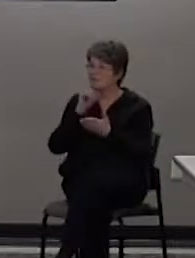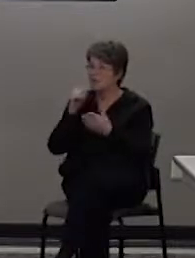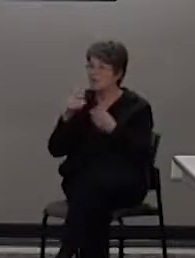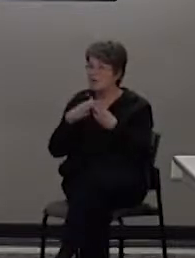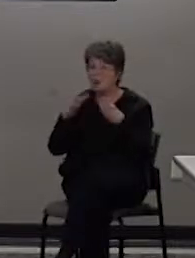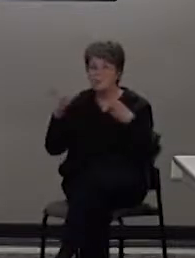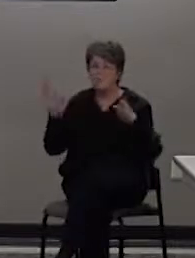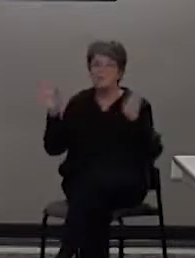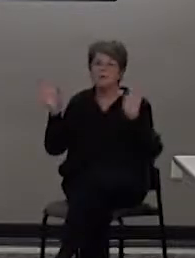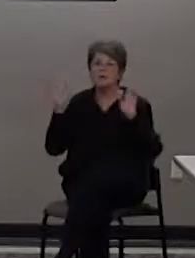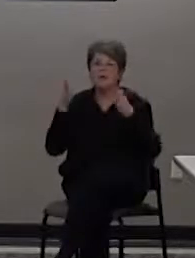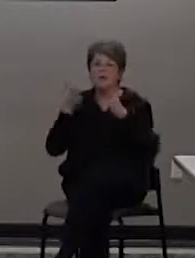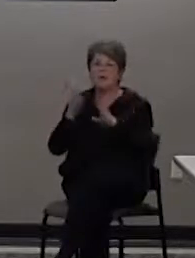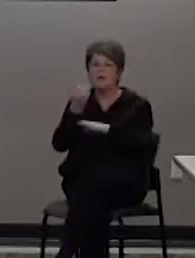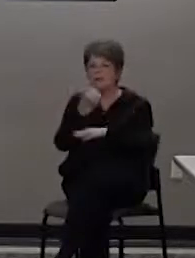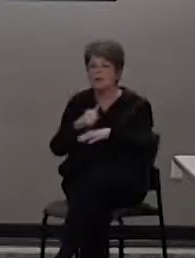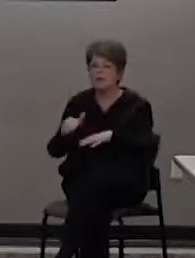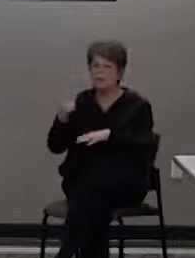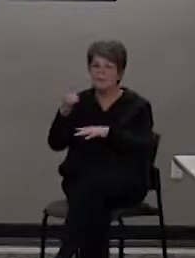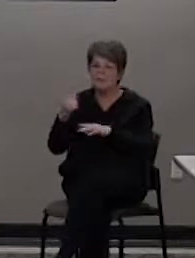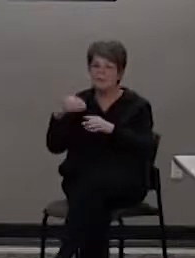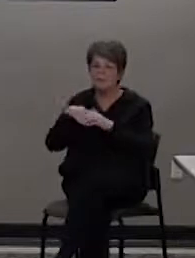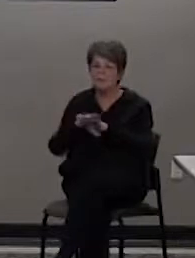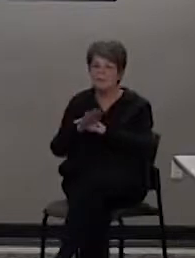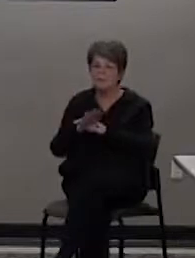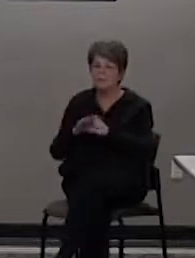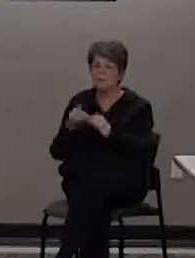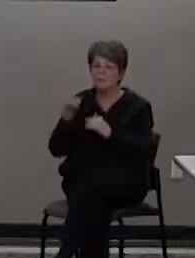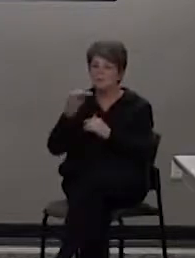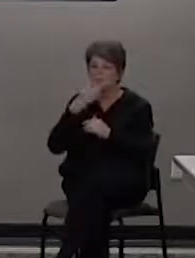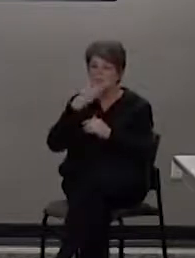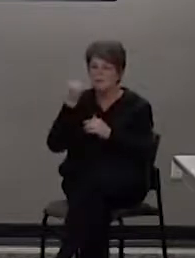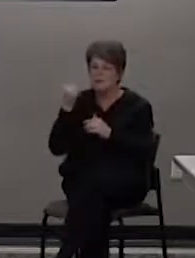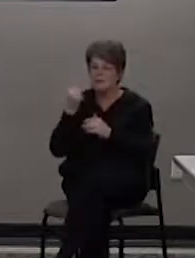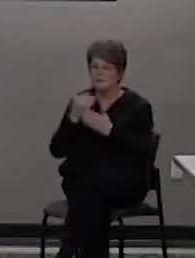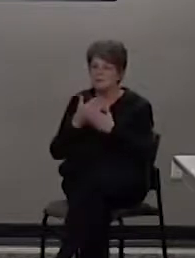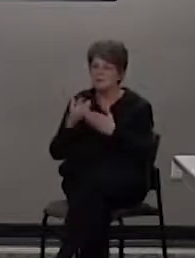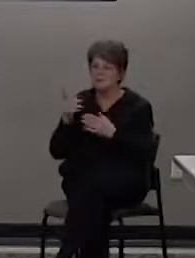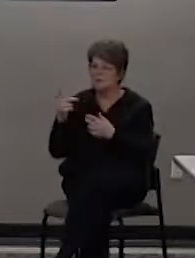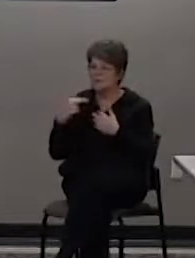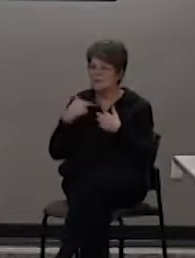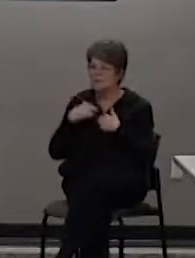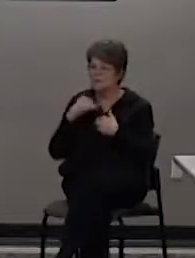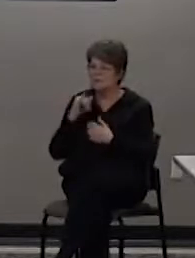Opening the floodgates and letting anybody in. From my perspective, one of the best assets you have is that